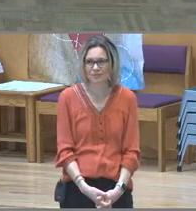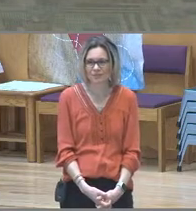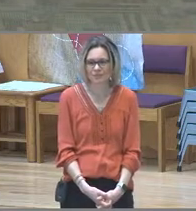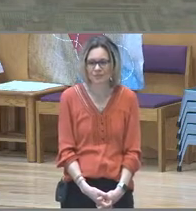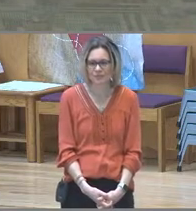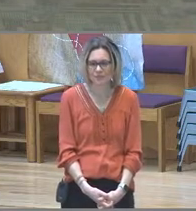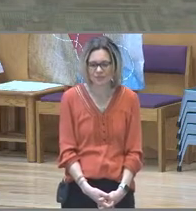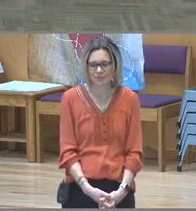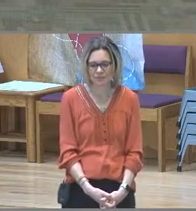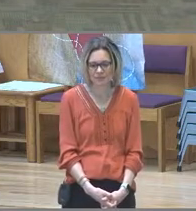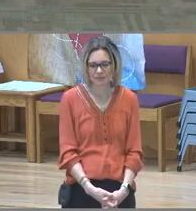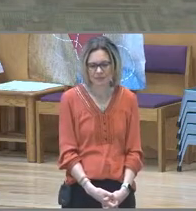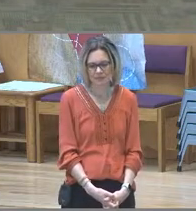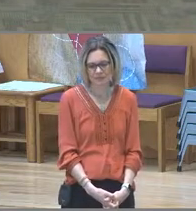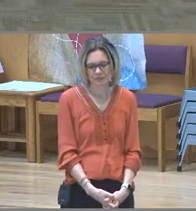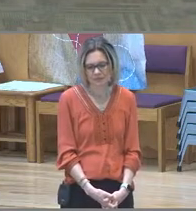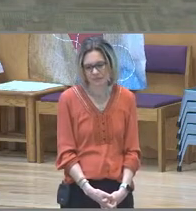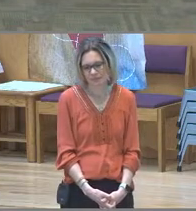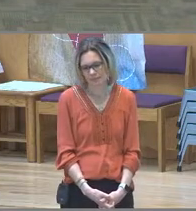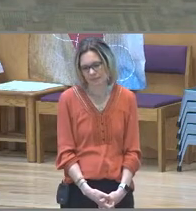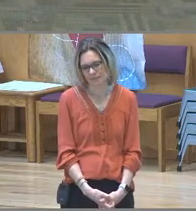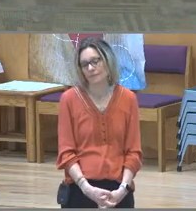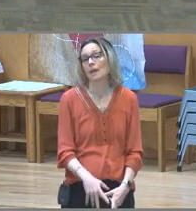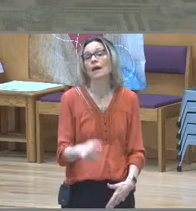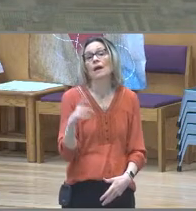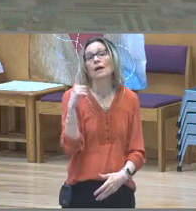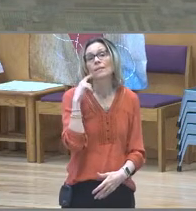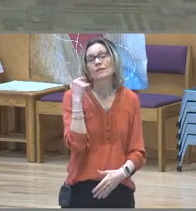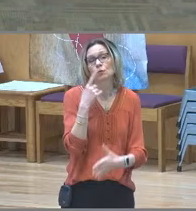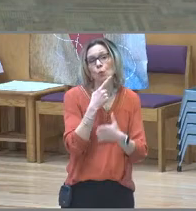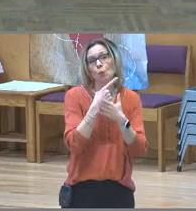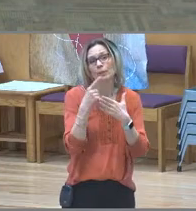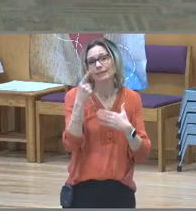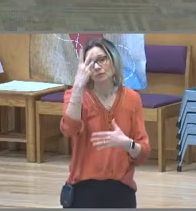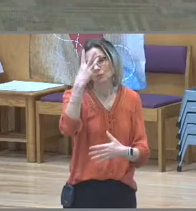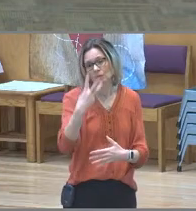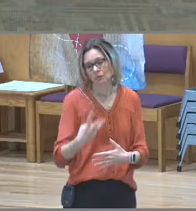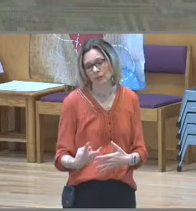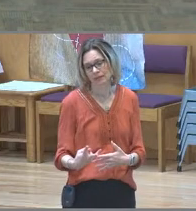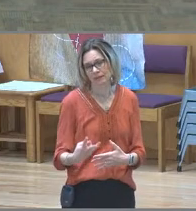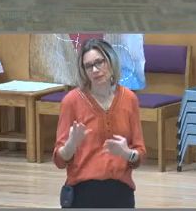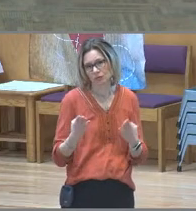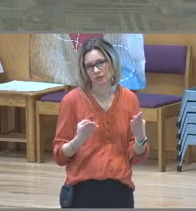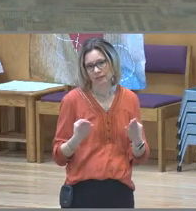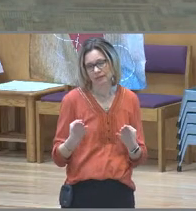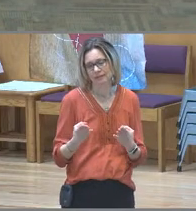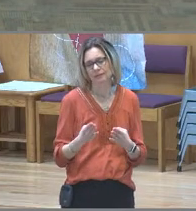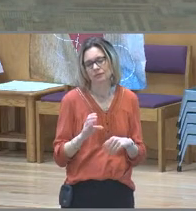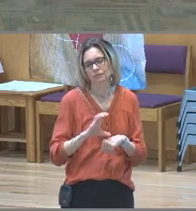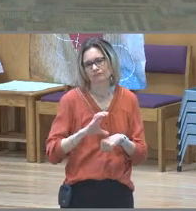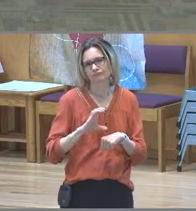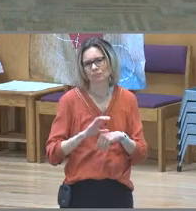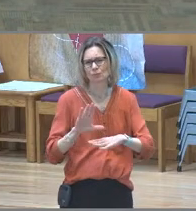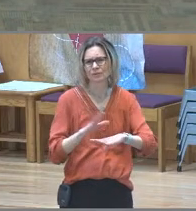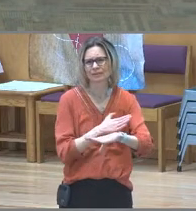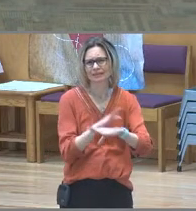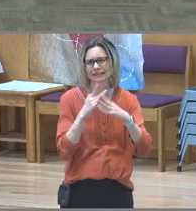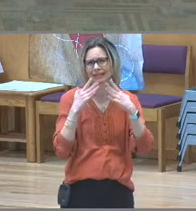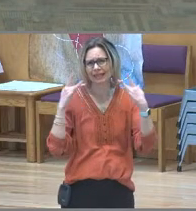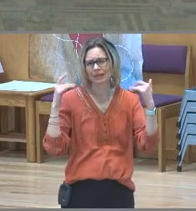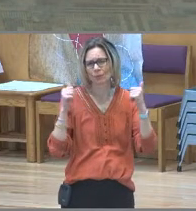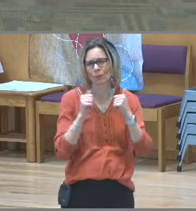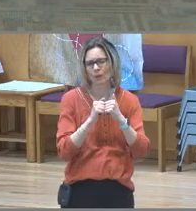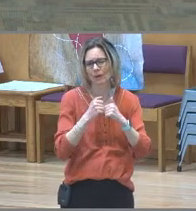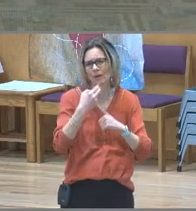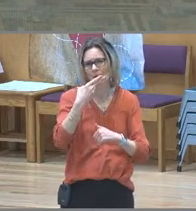For the past few weeks during the Wednesday services, we were singing with the Holden